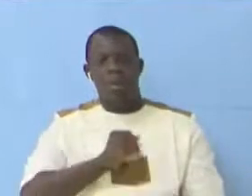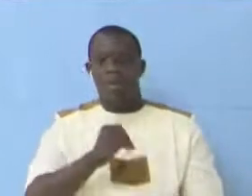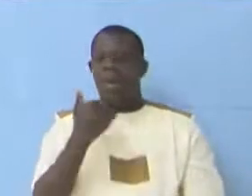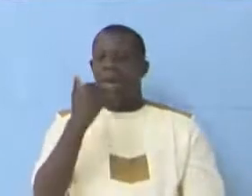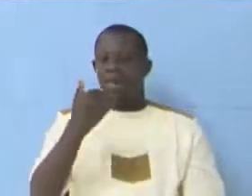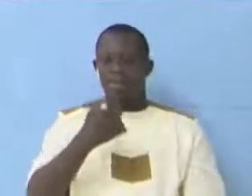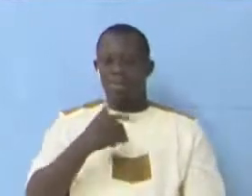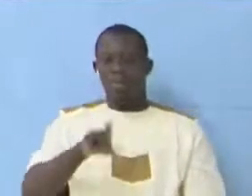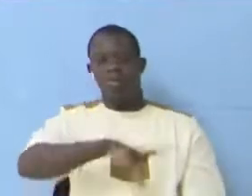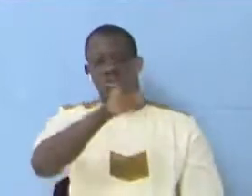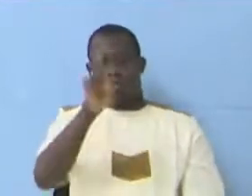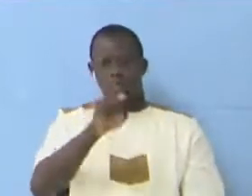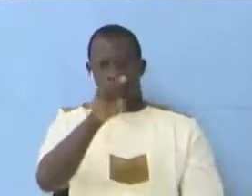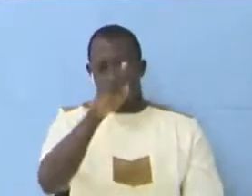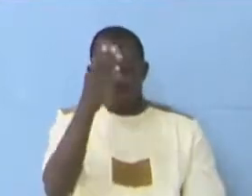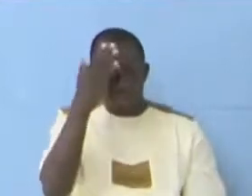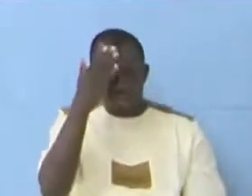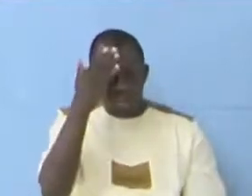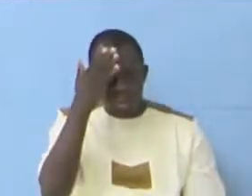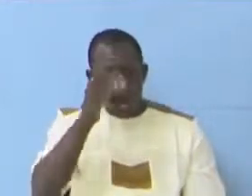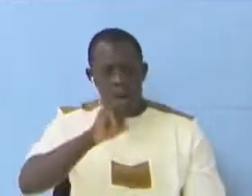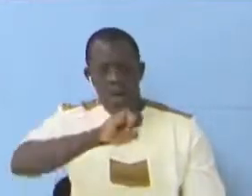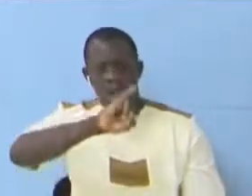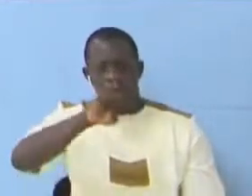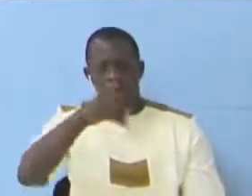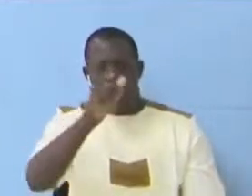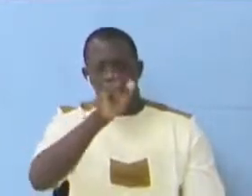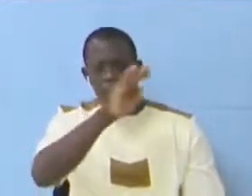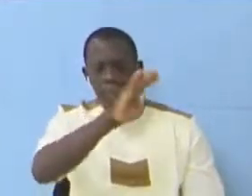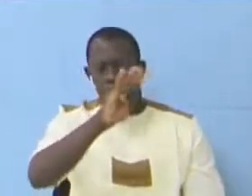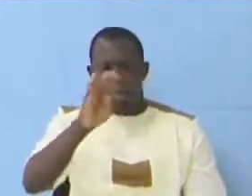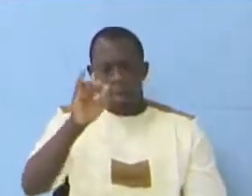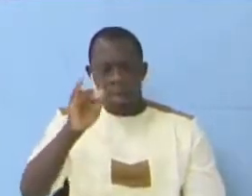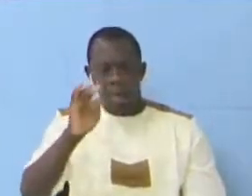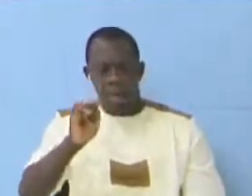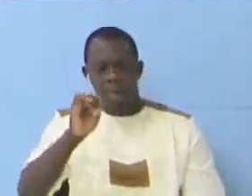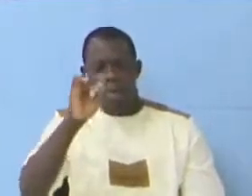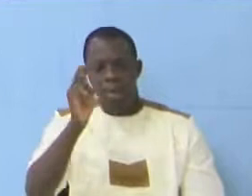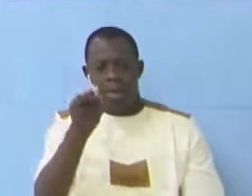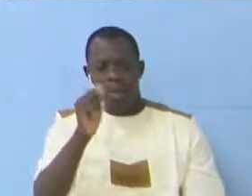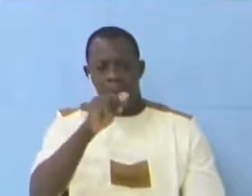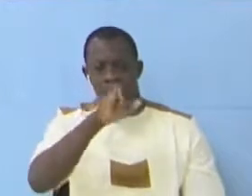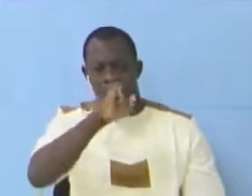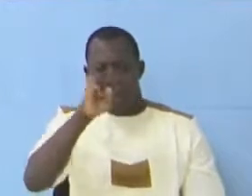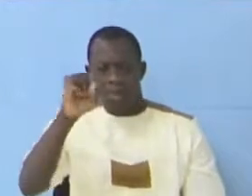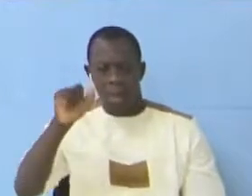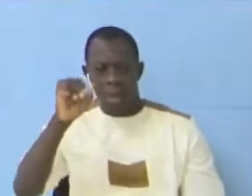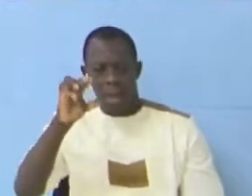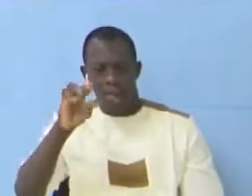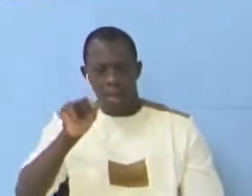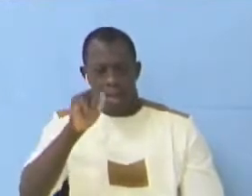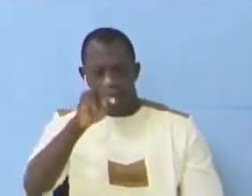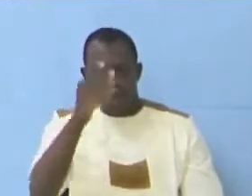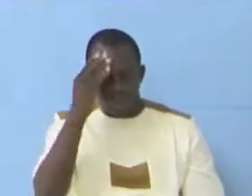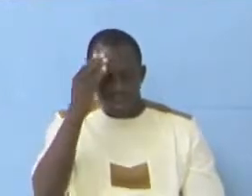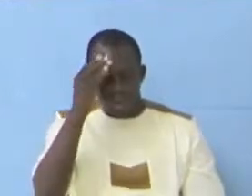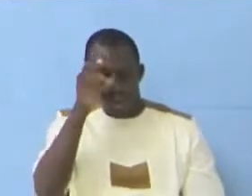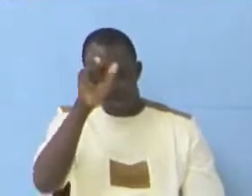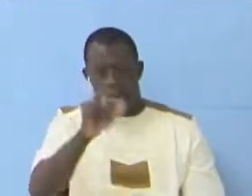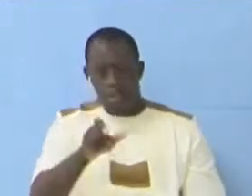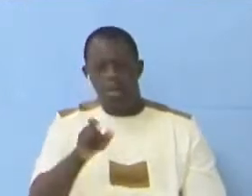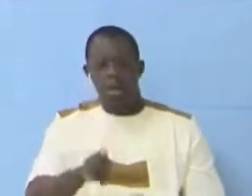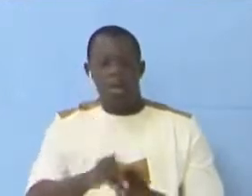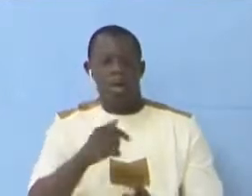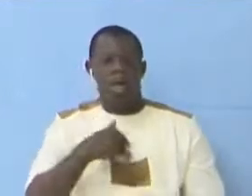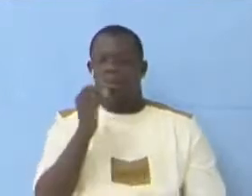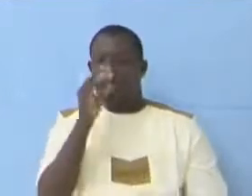me if I know Jabi Gassama, not Rui Jabi Gassama, Jabi Gassama. ci la ma laaj ndax xam naa Jabi Gassama waaye du Rui Jabi Gassama. I told